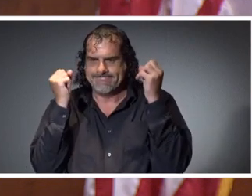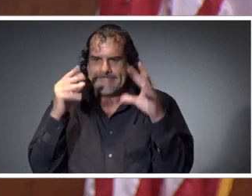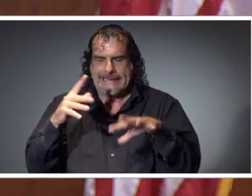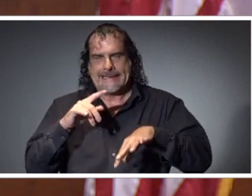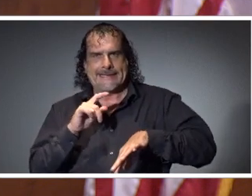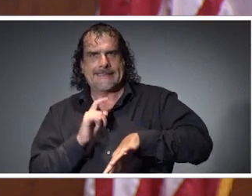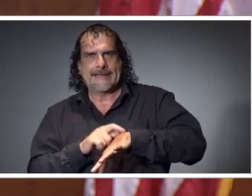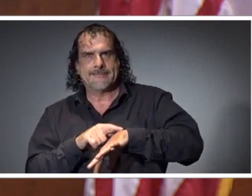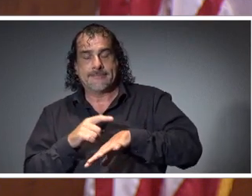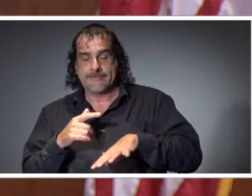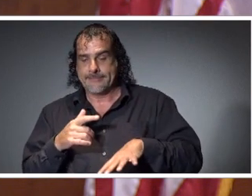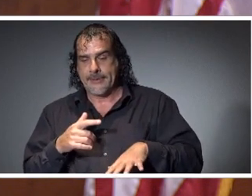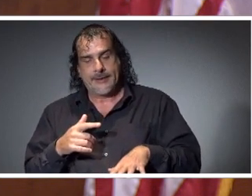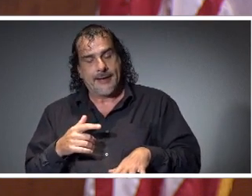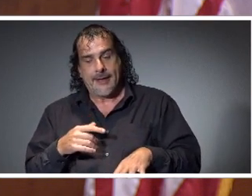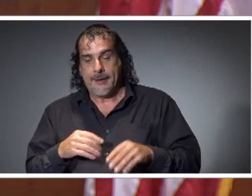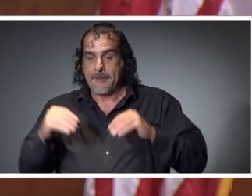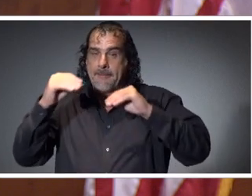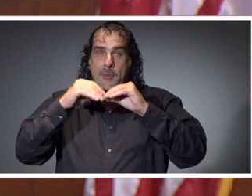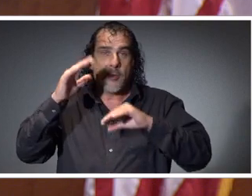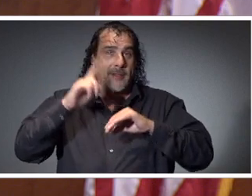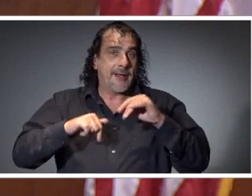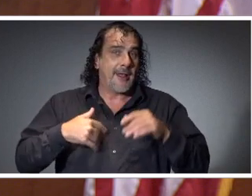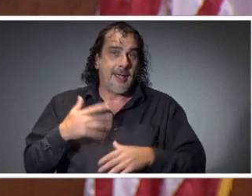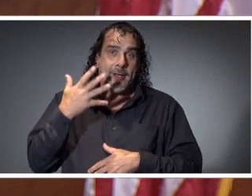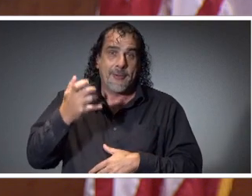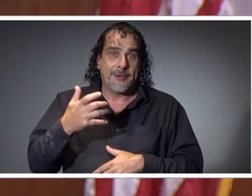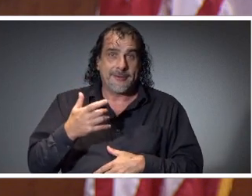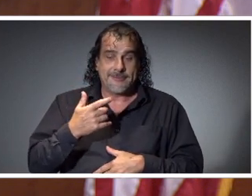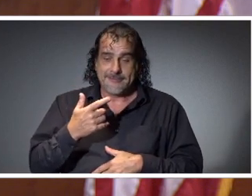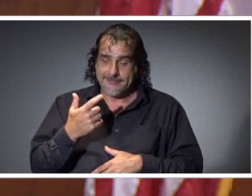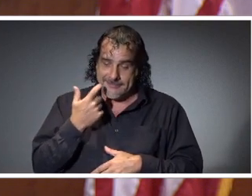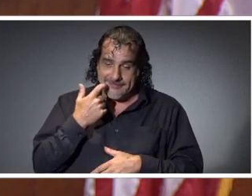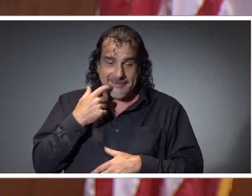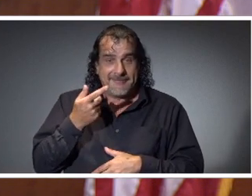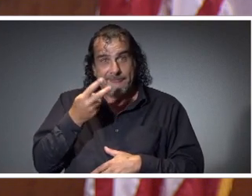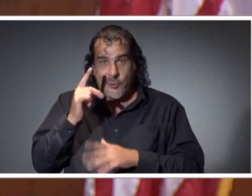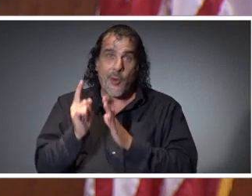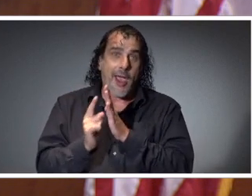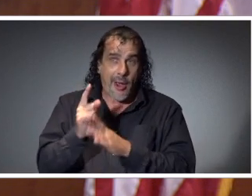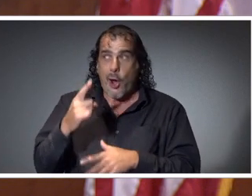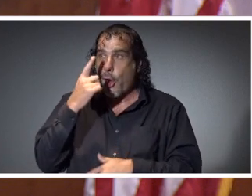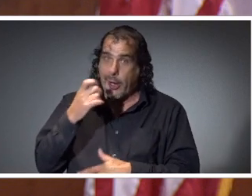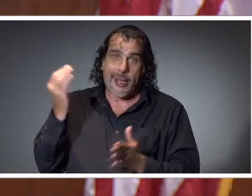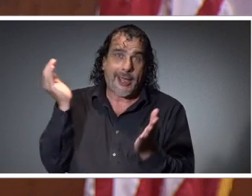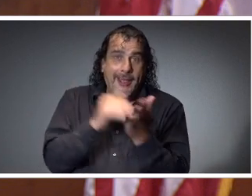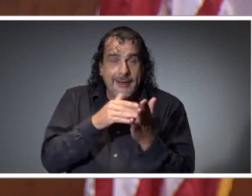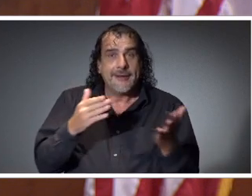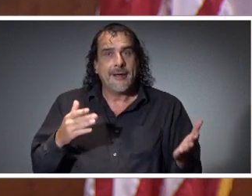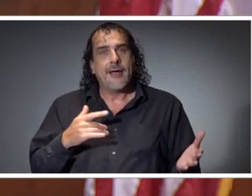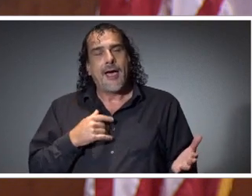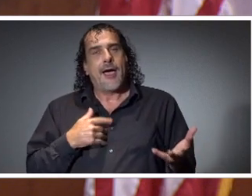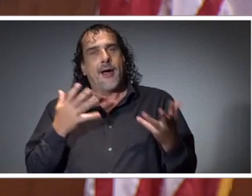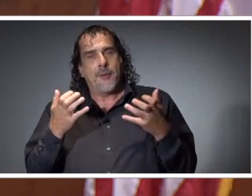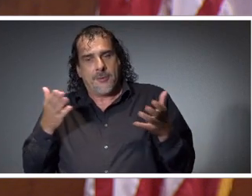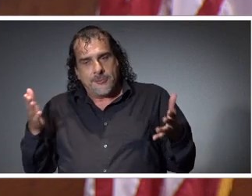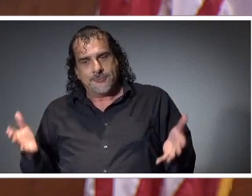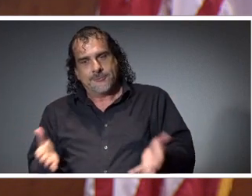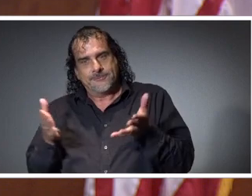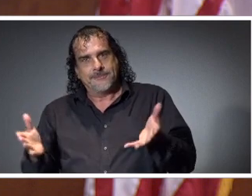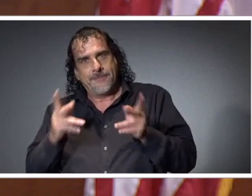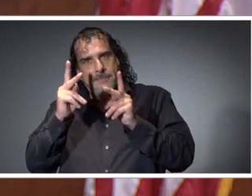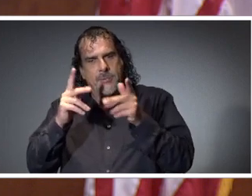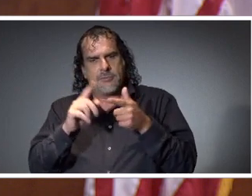liked, including within the last few hours. And so I just want to encourage people to